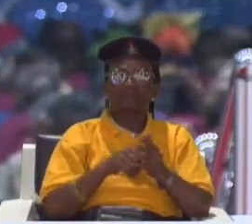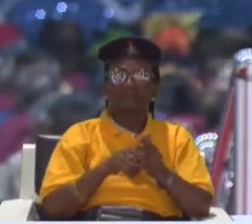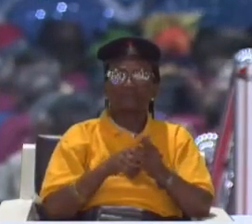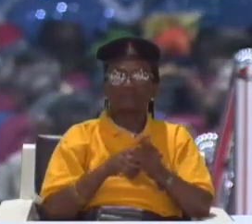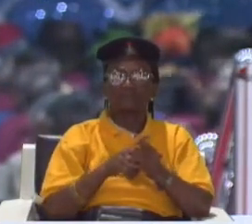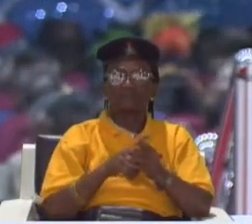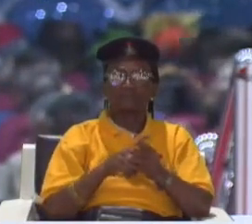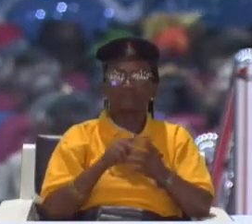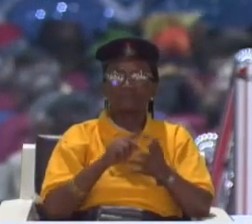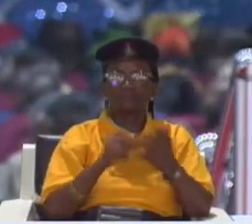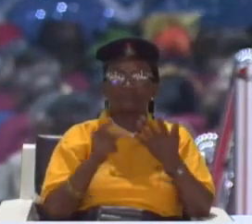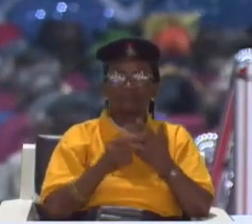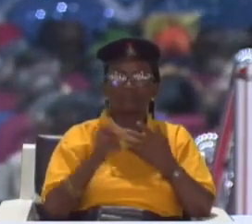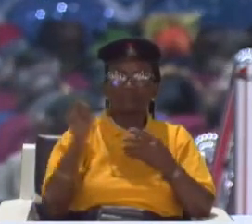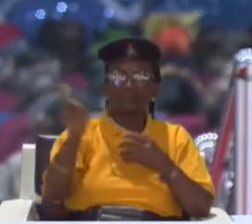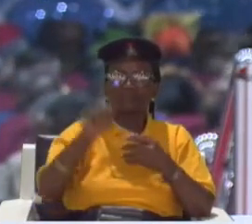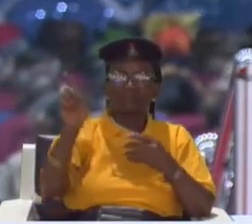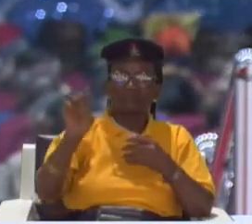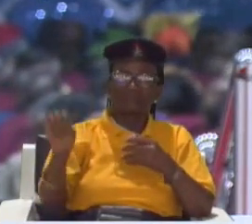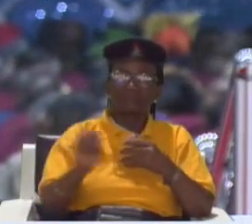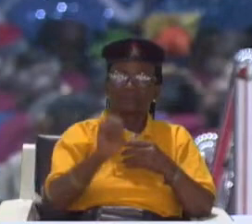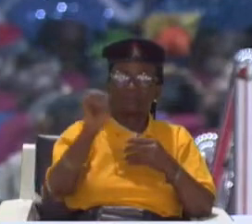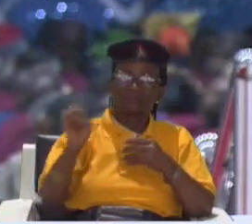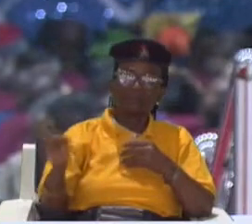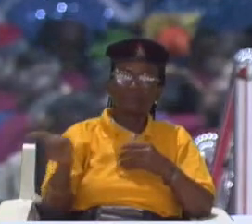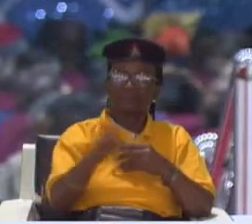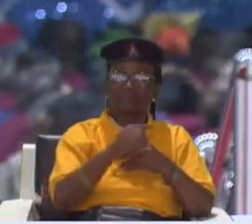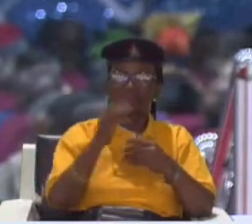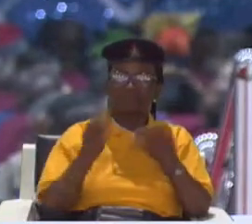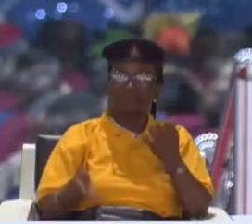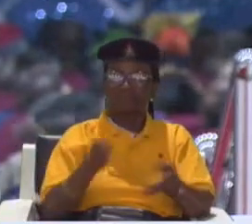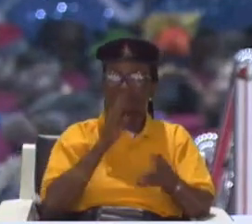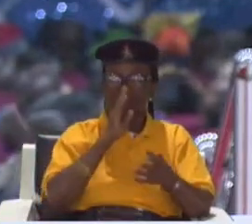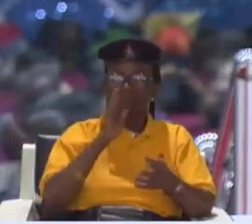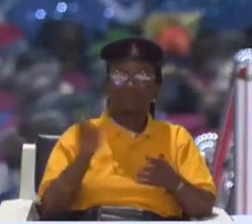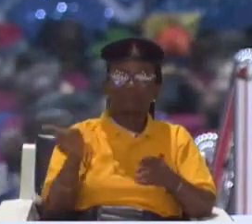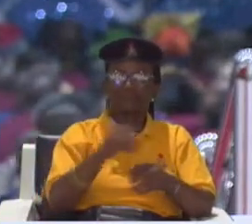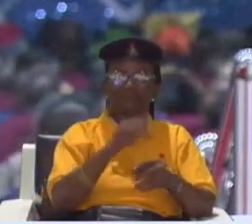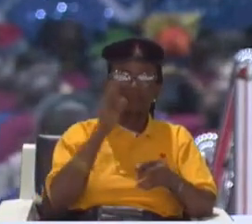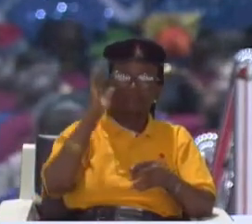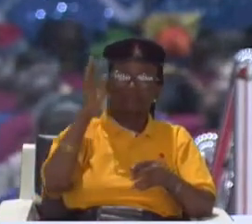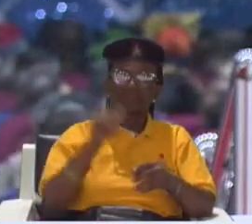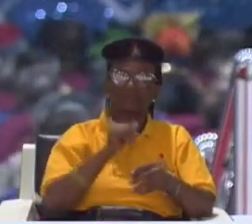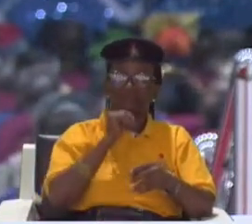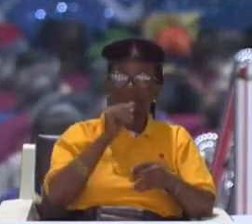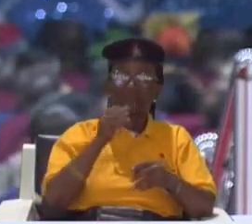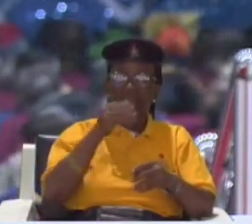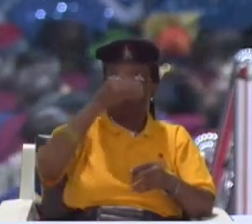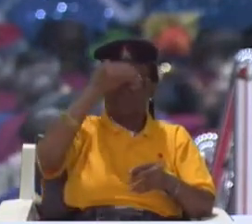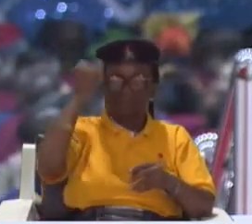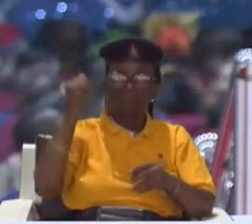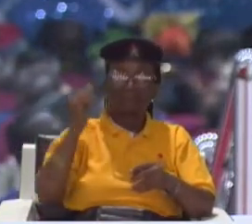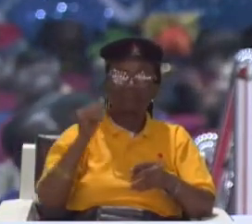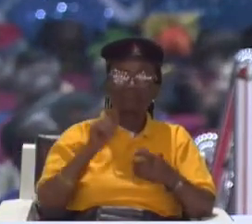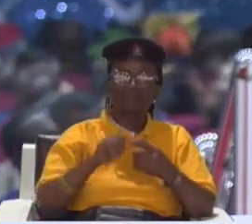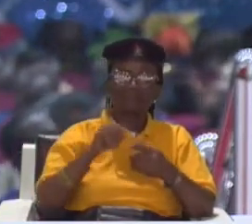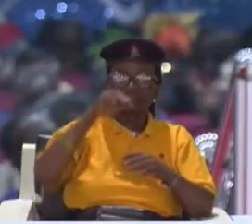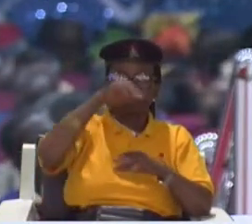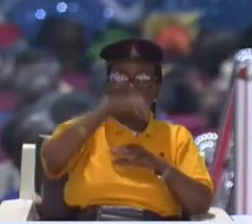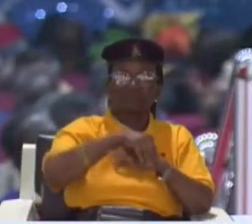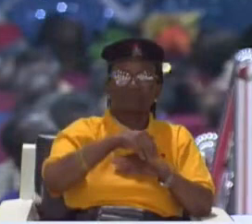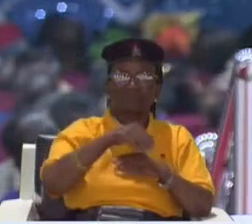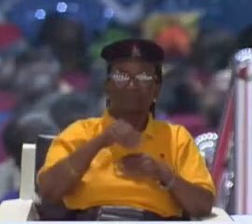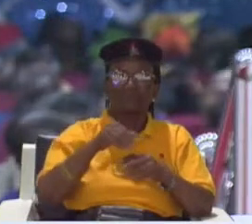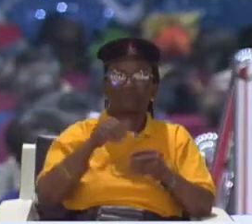You are not going to forget tonight for the rest of your